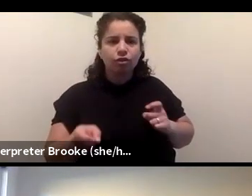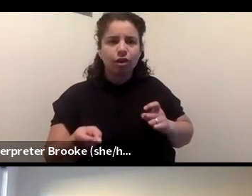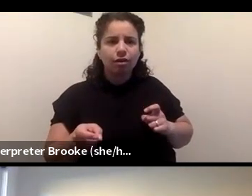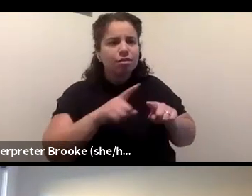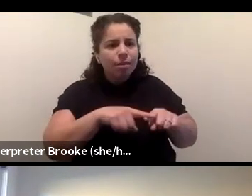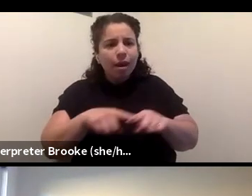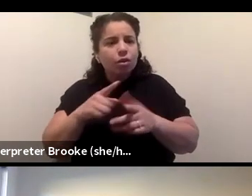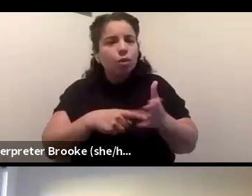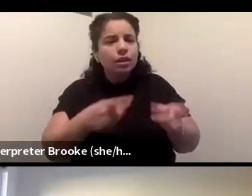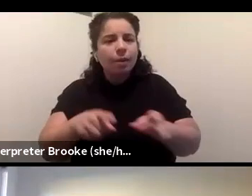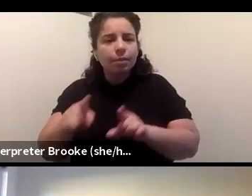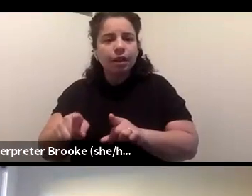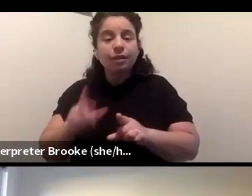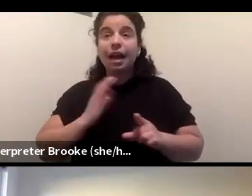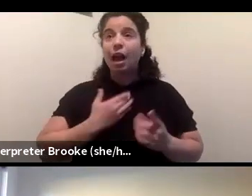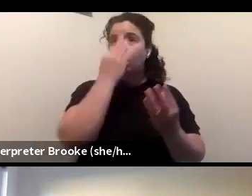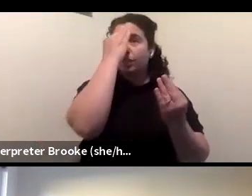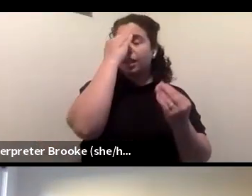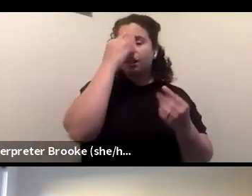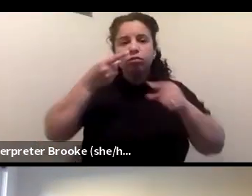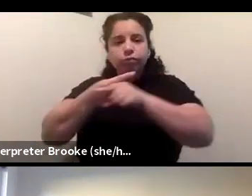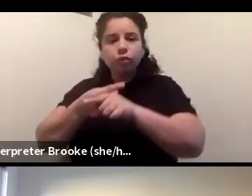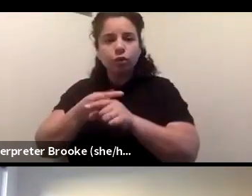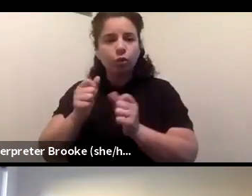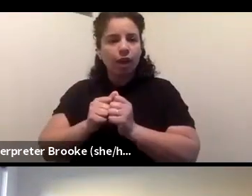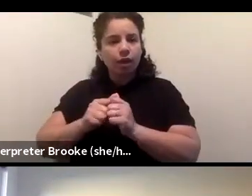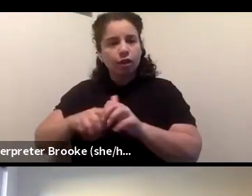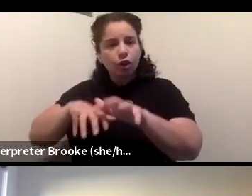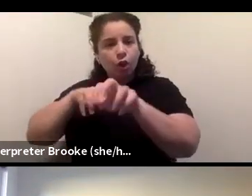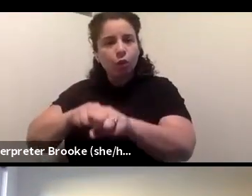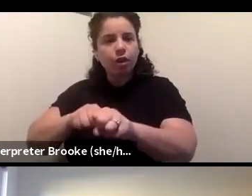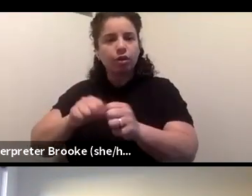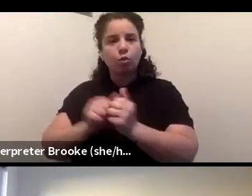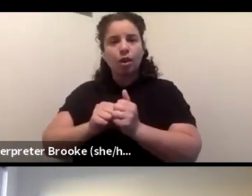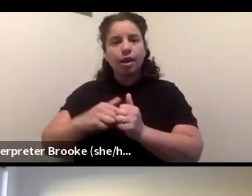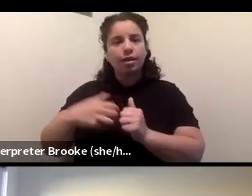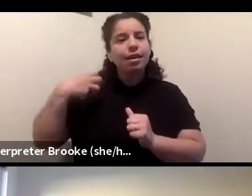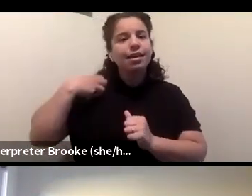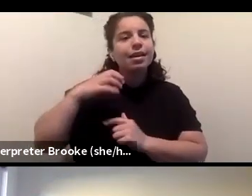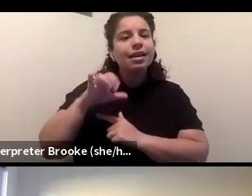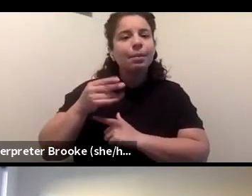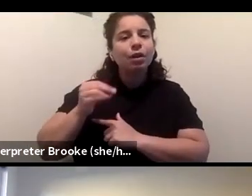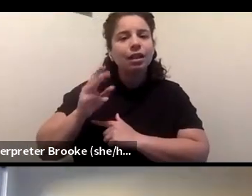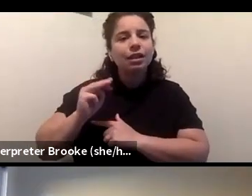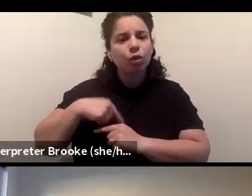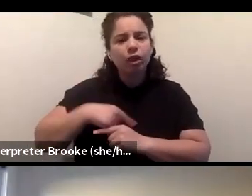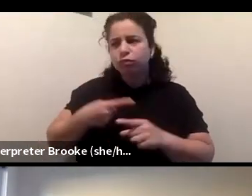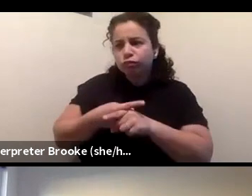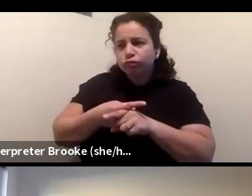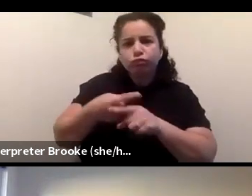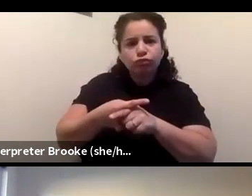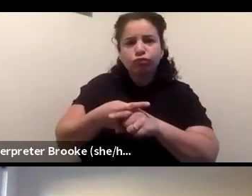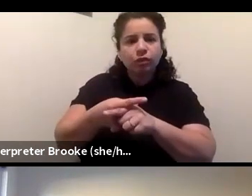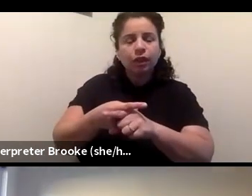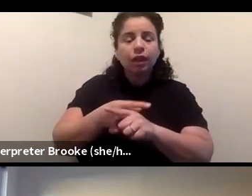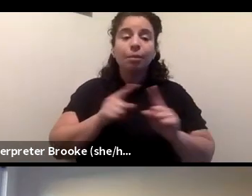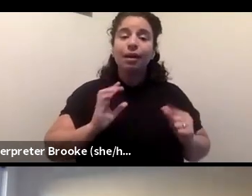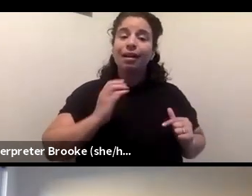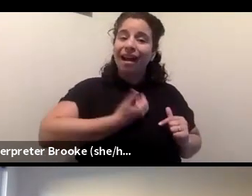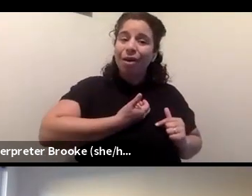to colonialism, that run counter to capitalism. And that for me, cripping practice has the